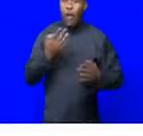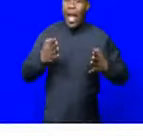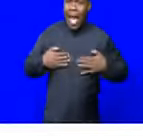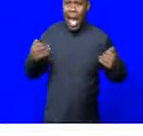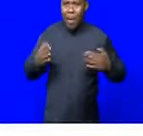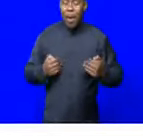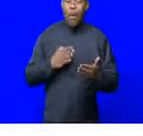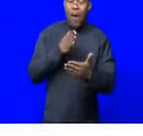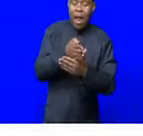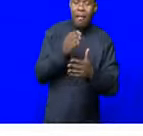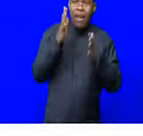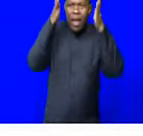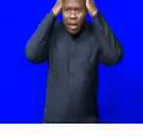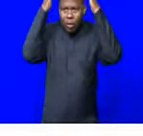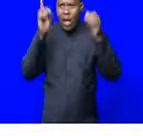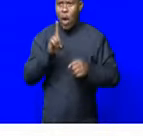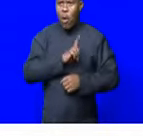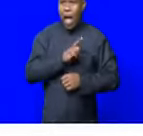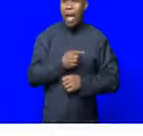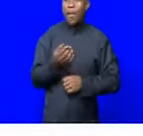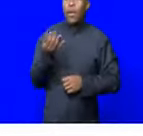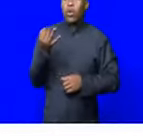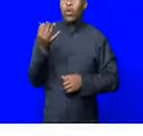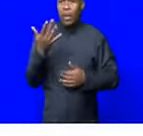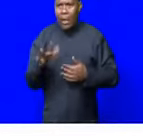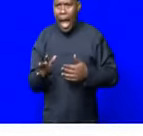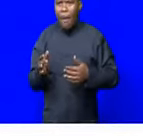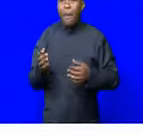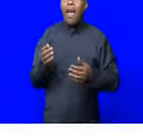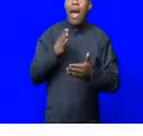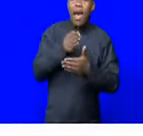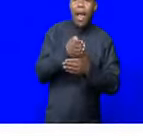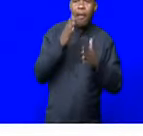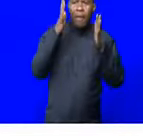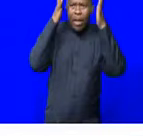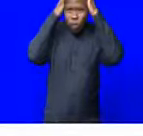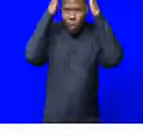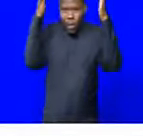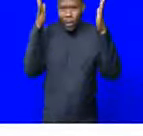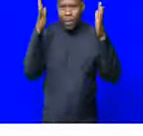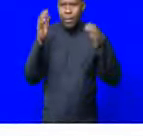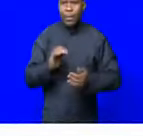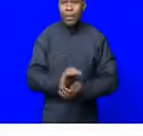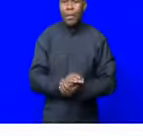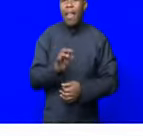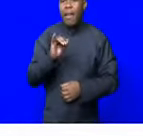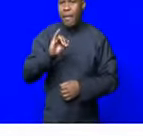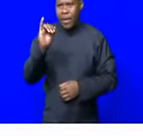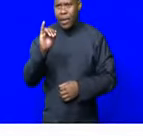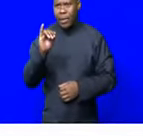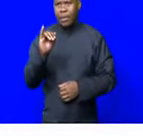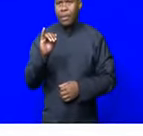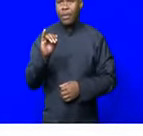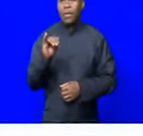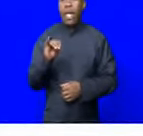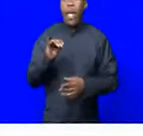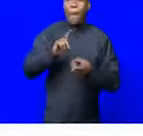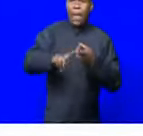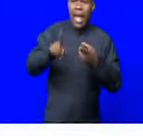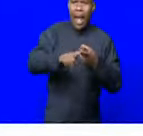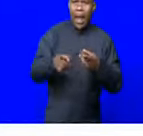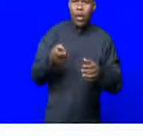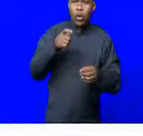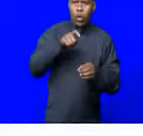And honestly, this is my third time of coming to Swaziland. You know, the first two I came to play. You know,